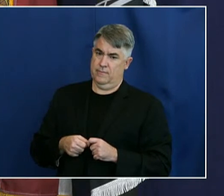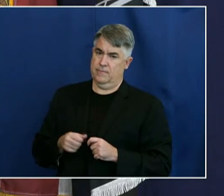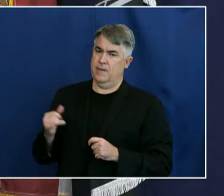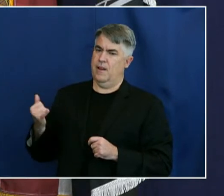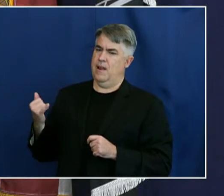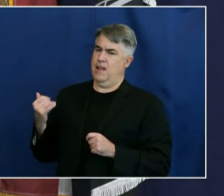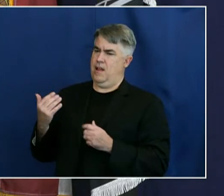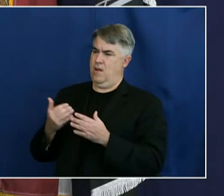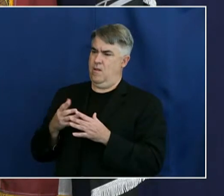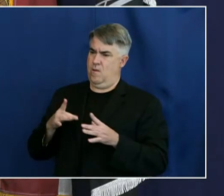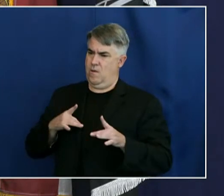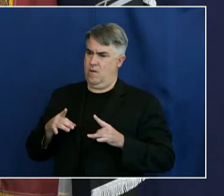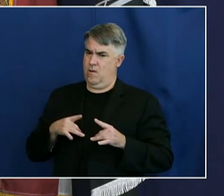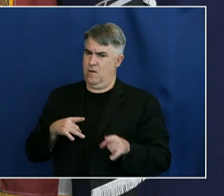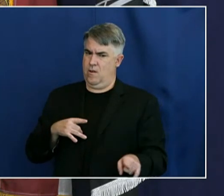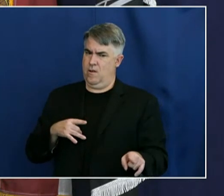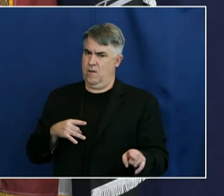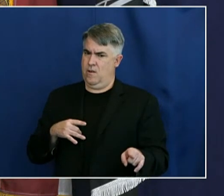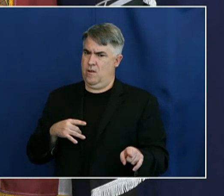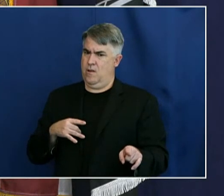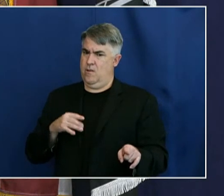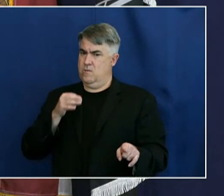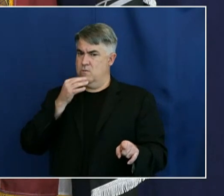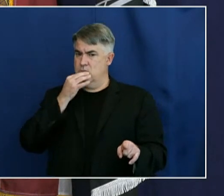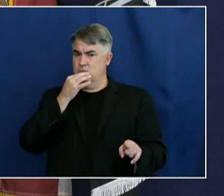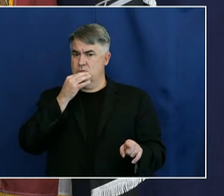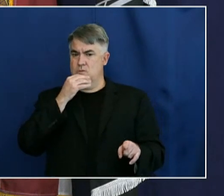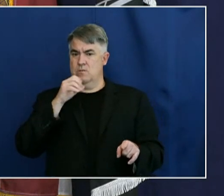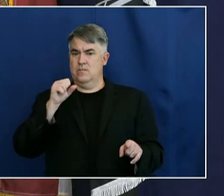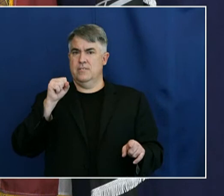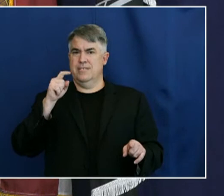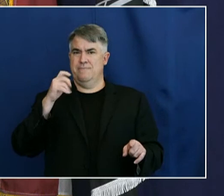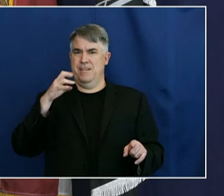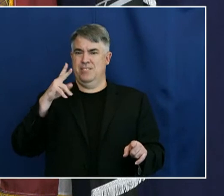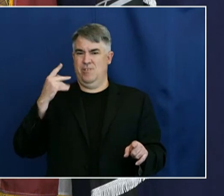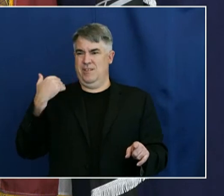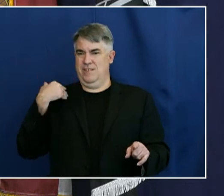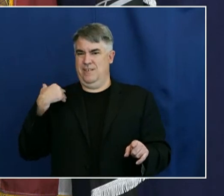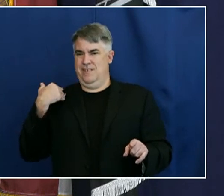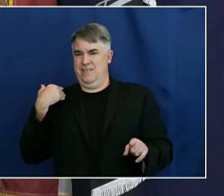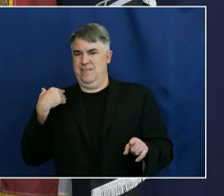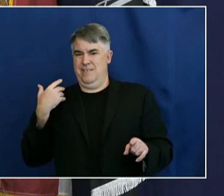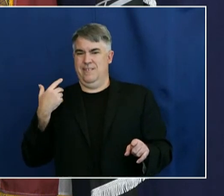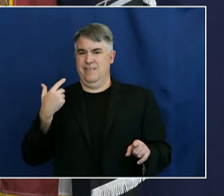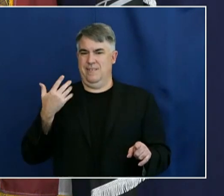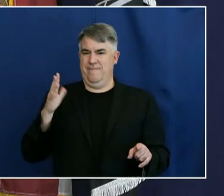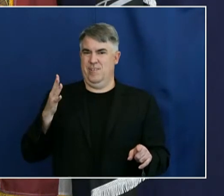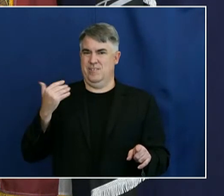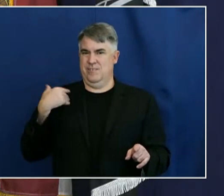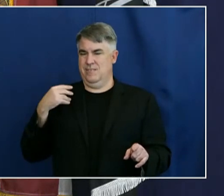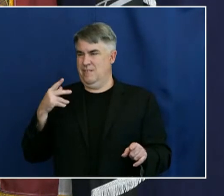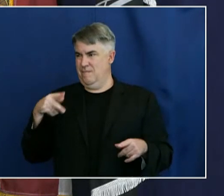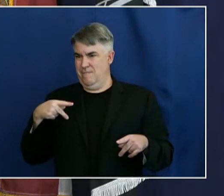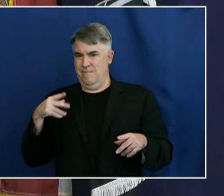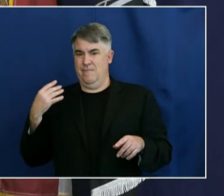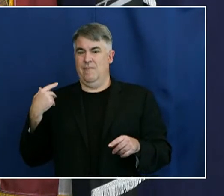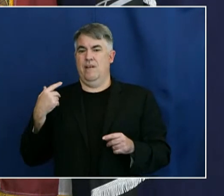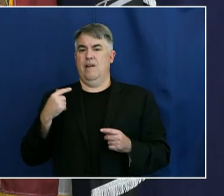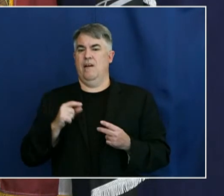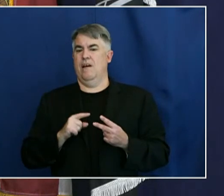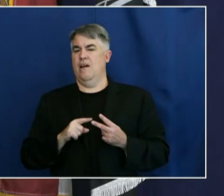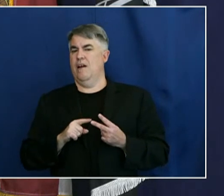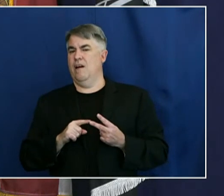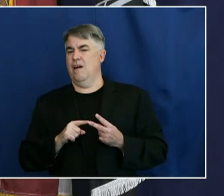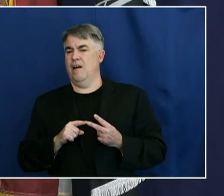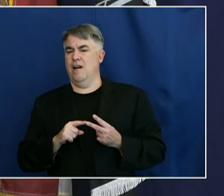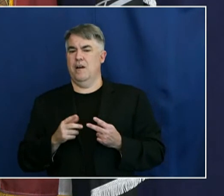in. You know, we had St. Patrick's Day and a change of tier last Wednesday, a week ago now. We know that the average